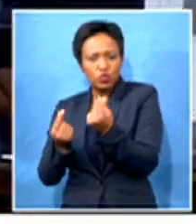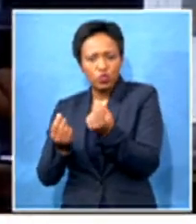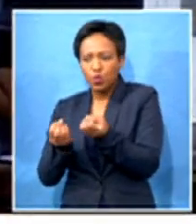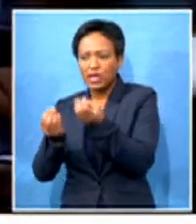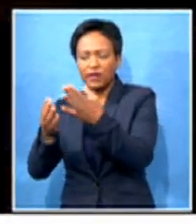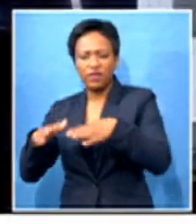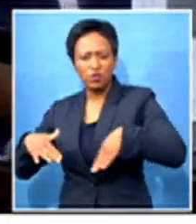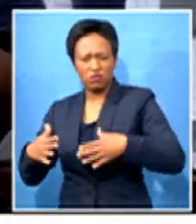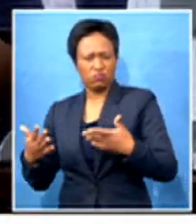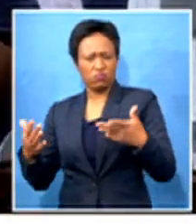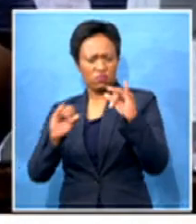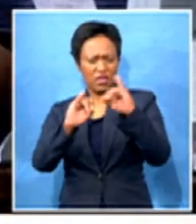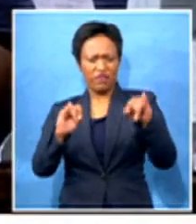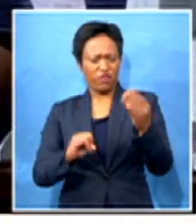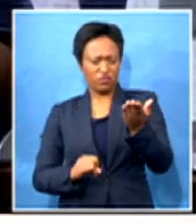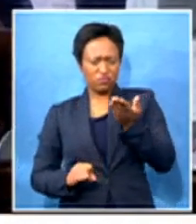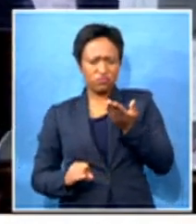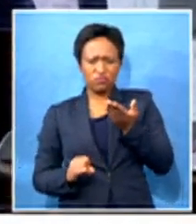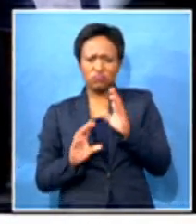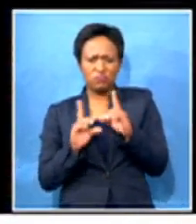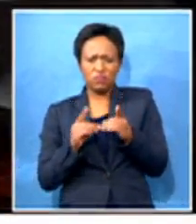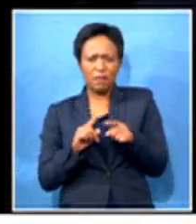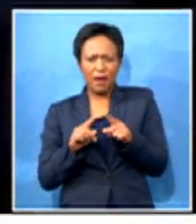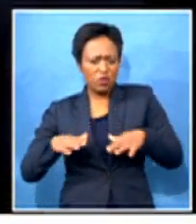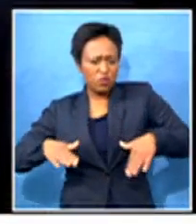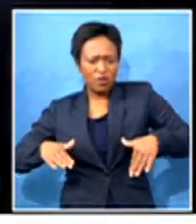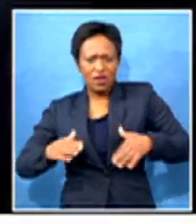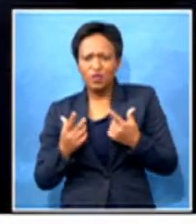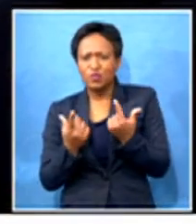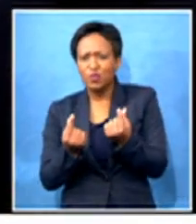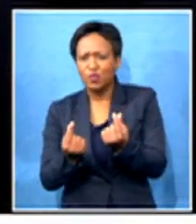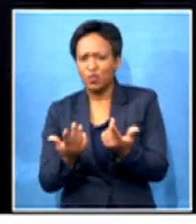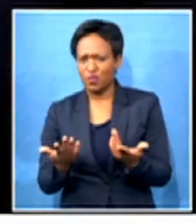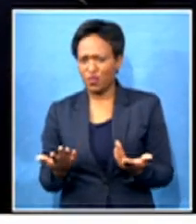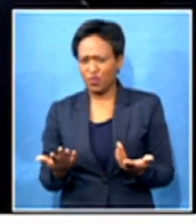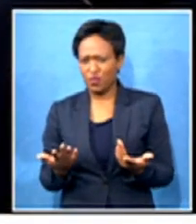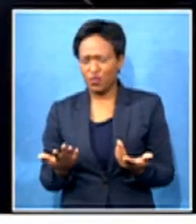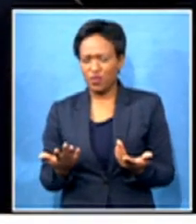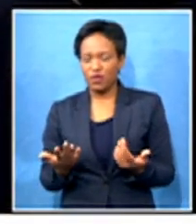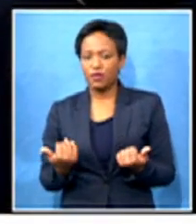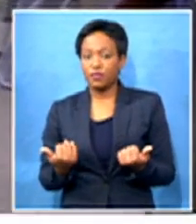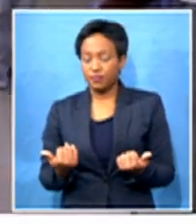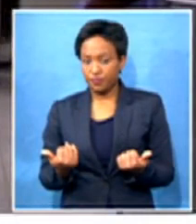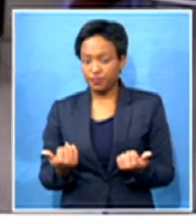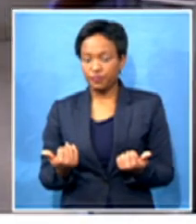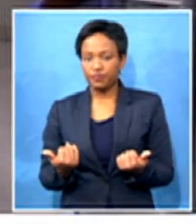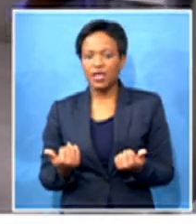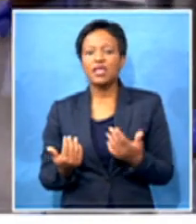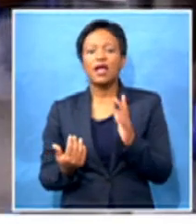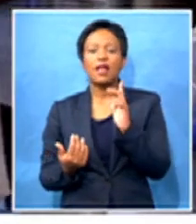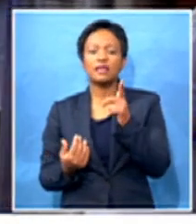you just invoice a department for something which is you have not delivered? And the late deliveries